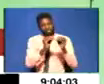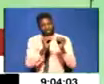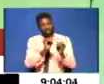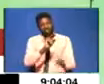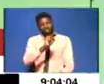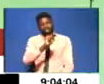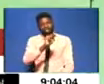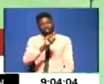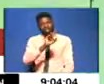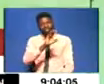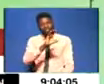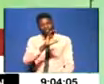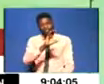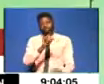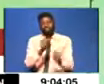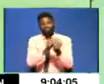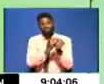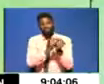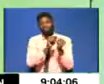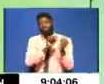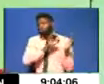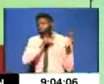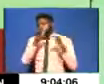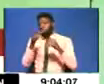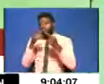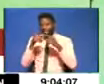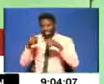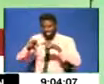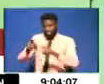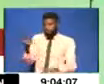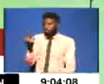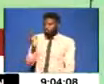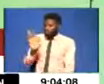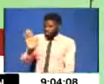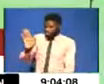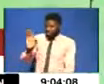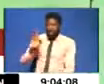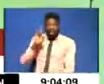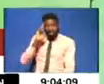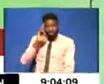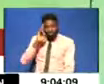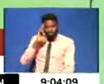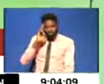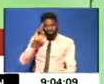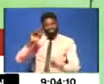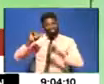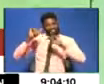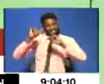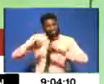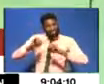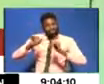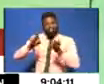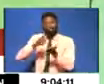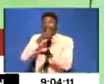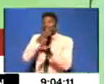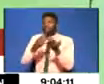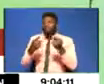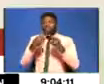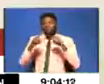pamoja. Lakini wale kwa sababu hii au ile hawakuweza kukaa, lakini mimi